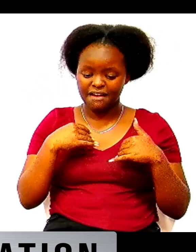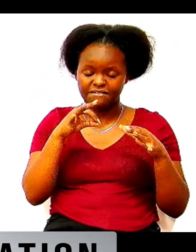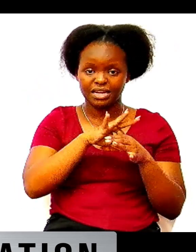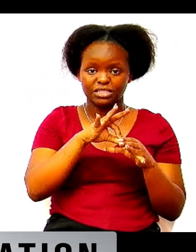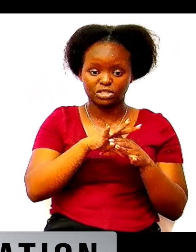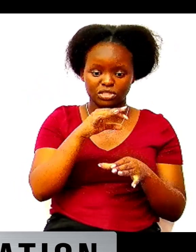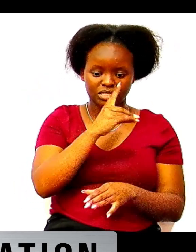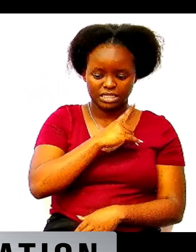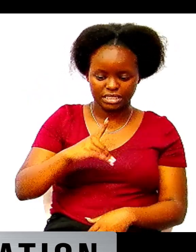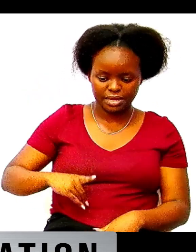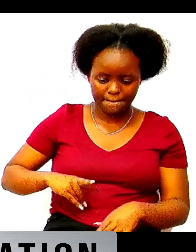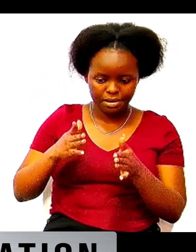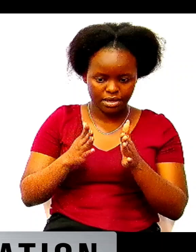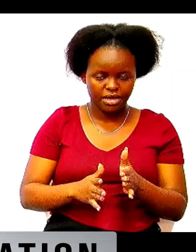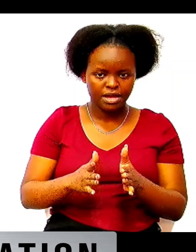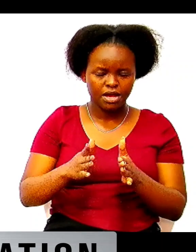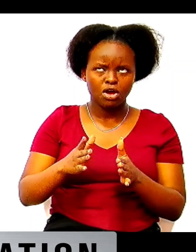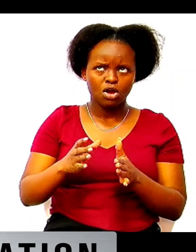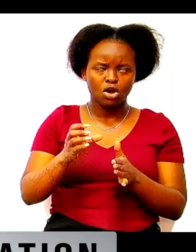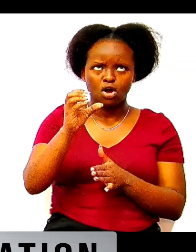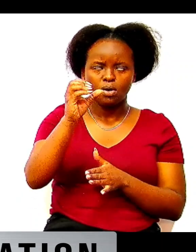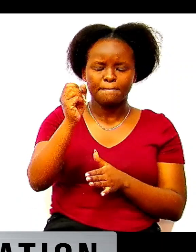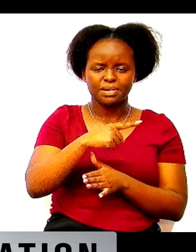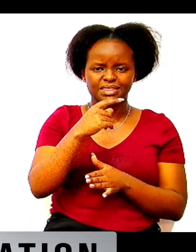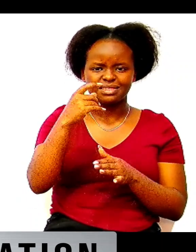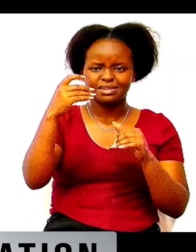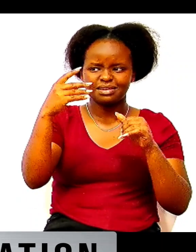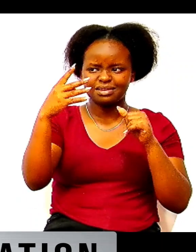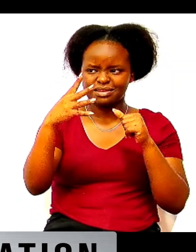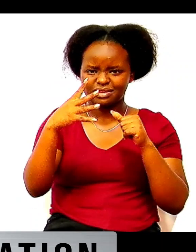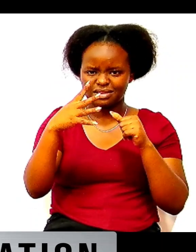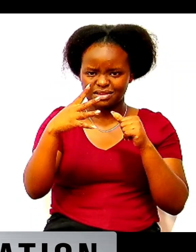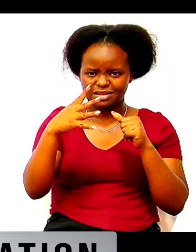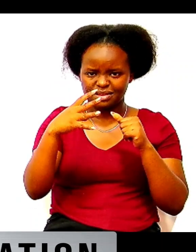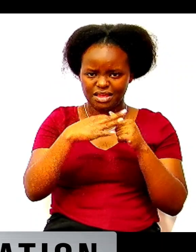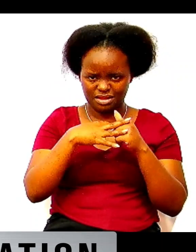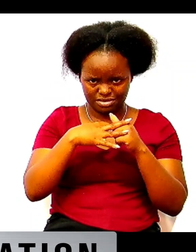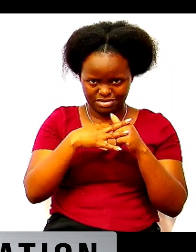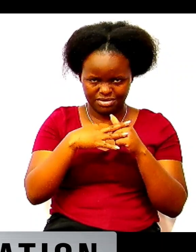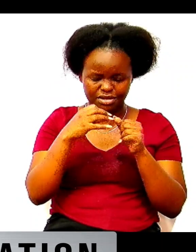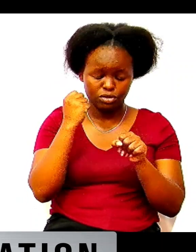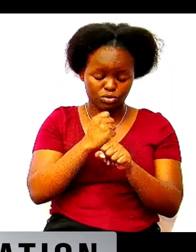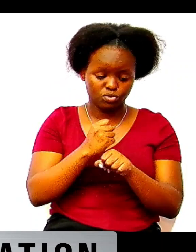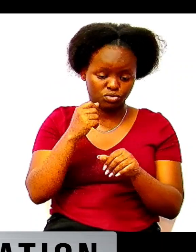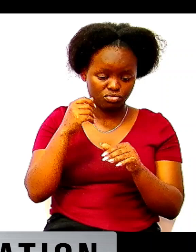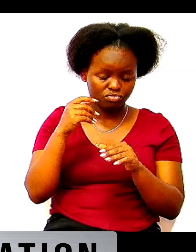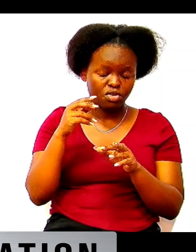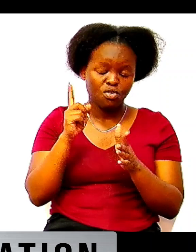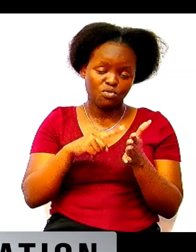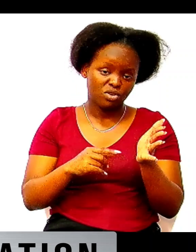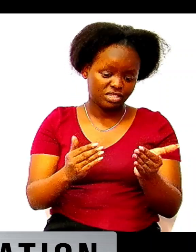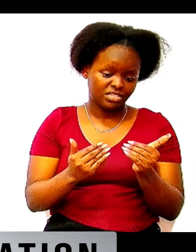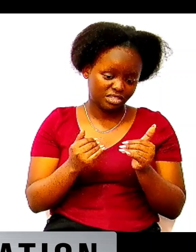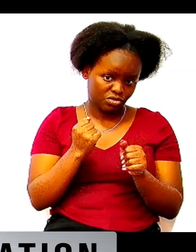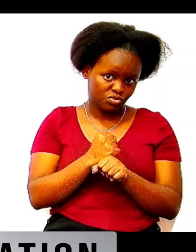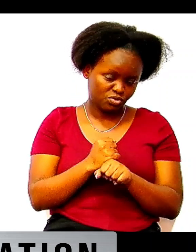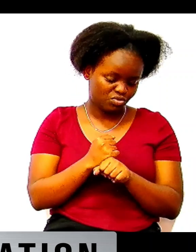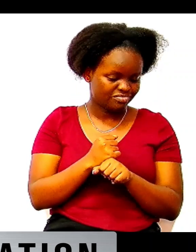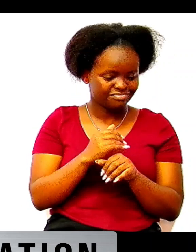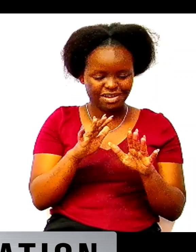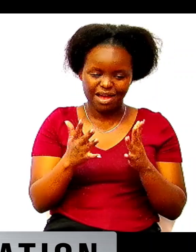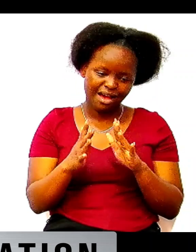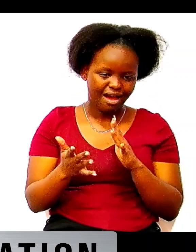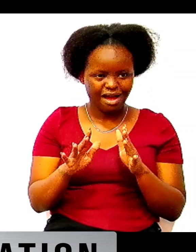December. October, yes. I hope they do that, what they need to do. The way things are looking, it might